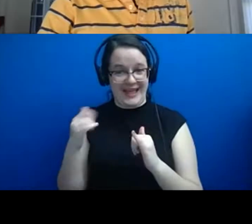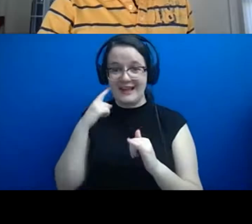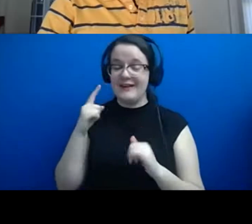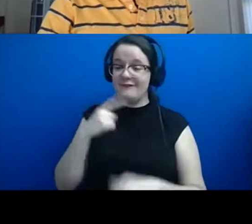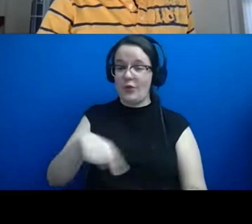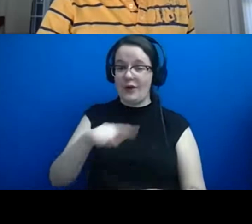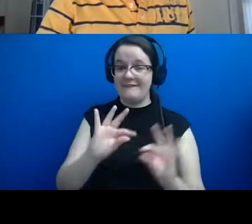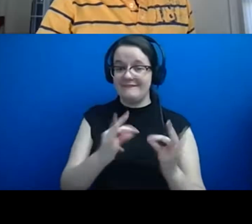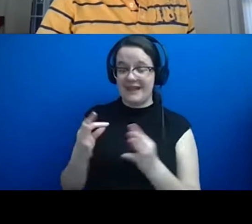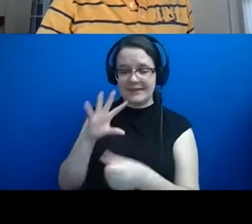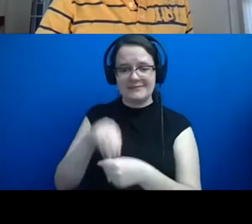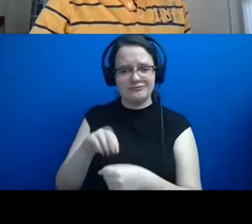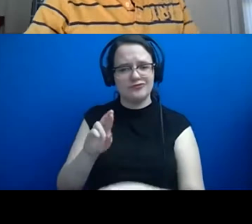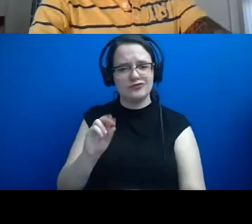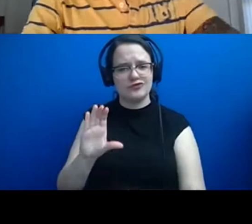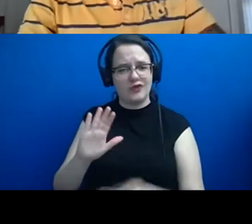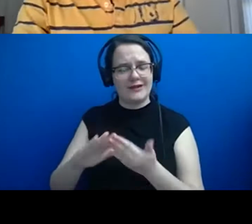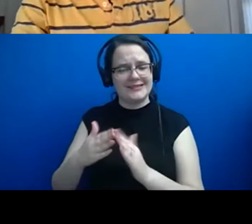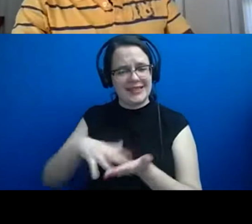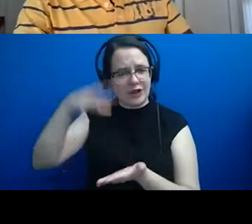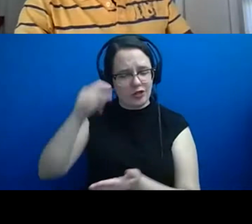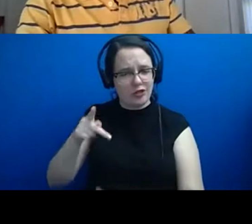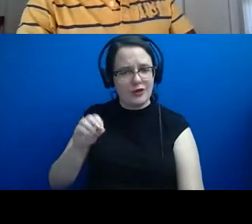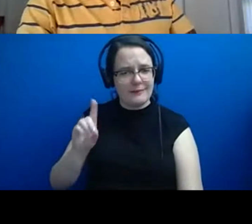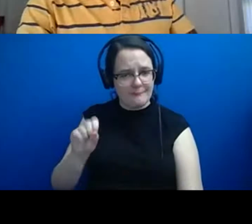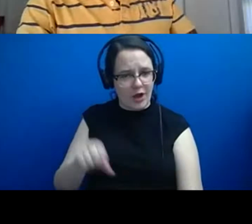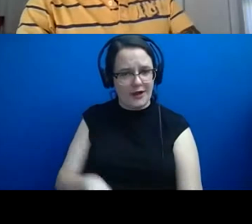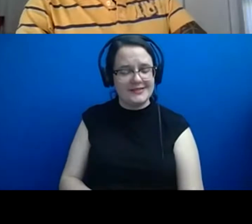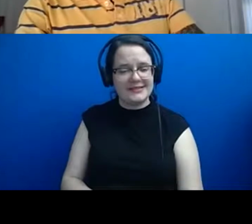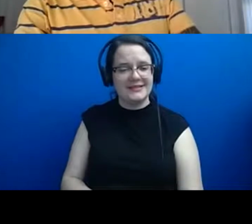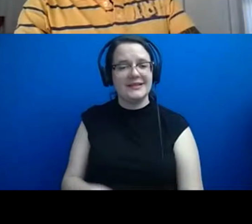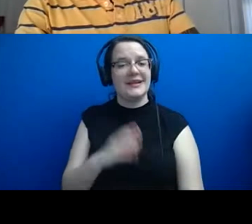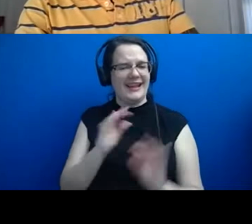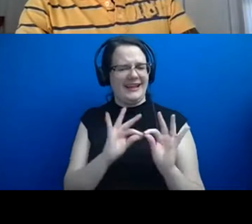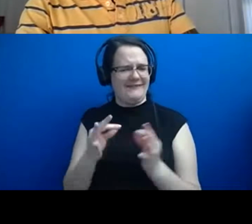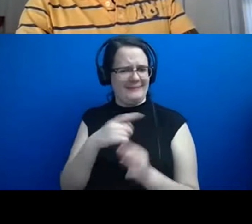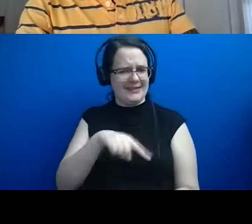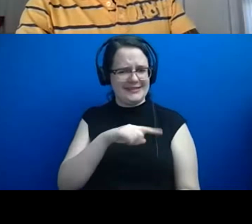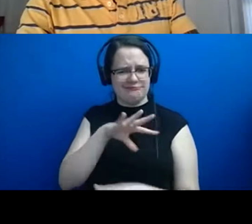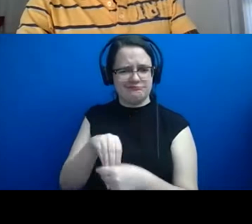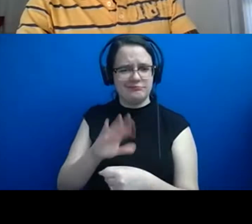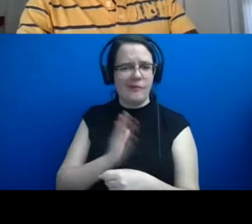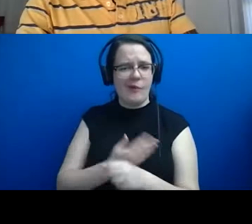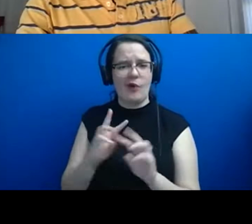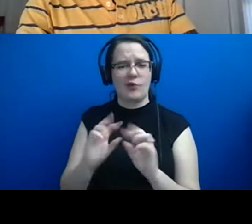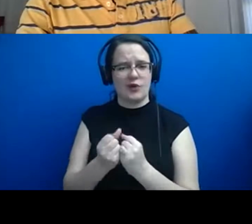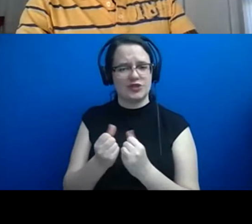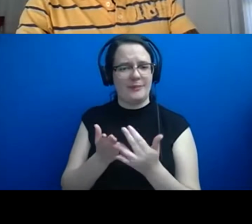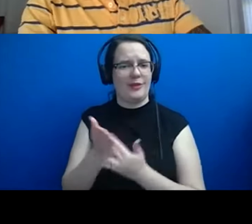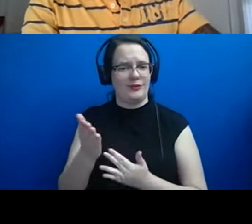Learning Pods, as well as families who participated in our parent workshop through the world in RCSD.